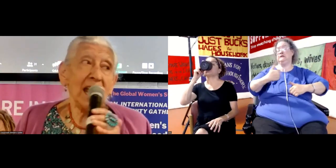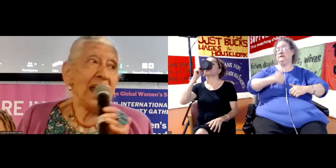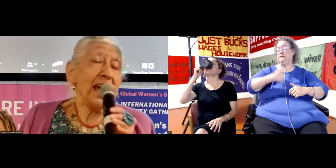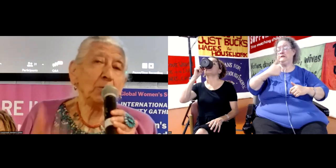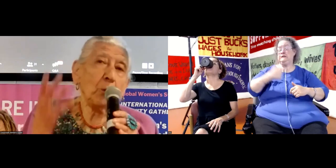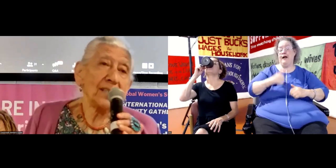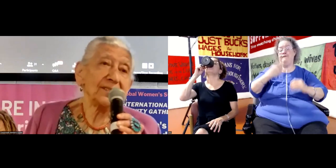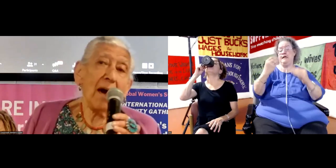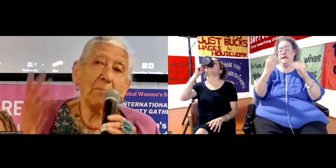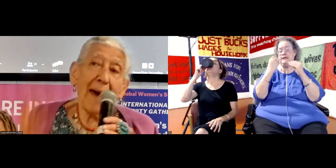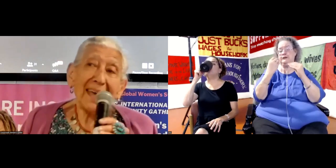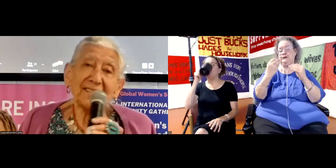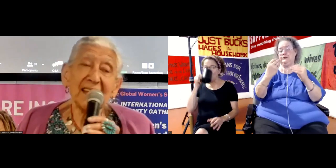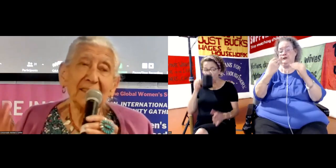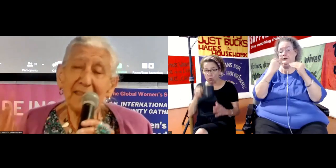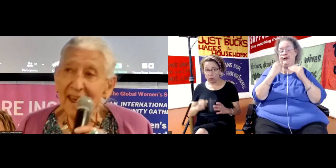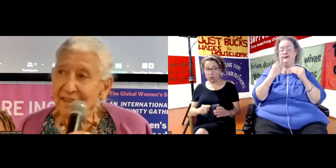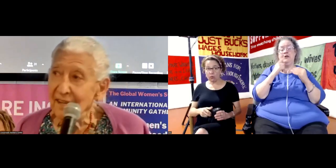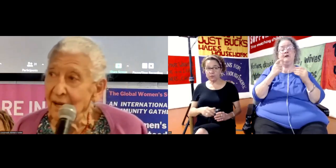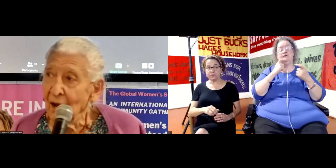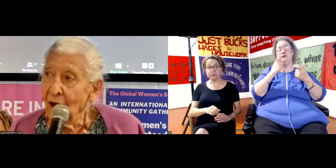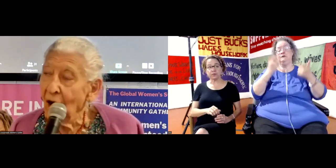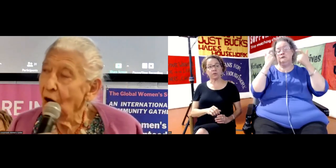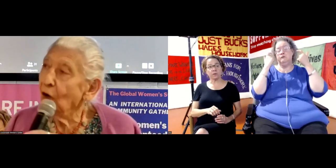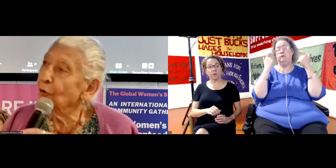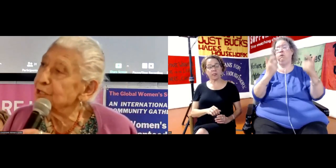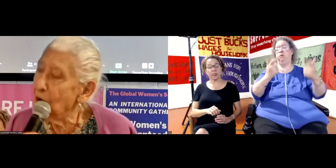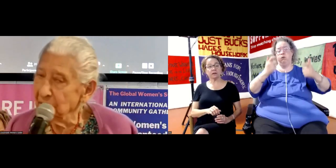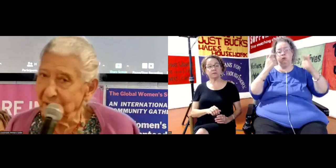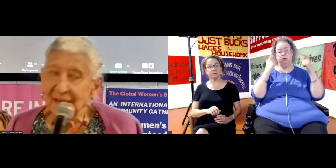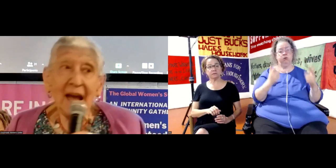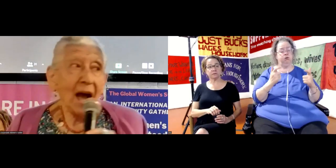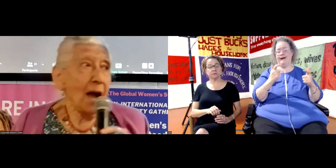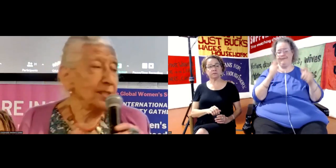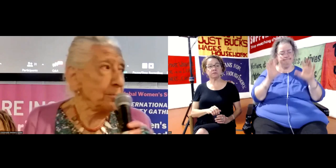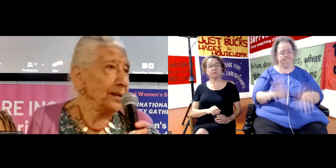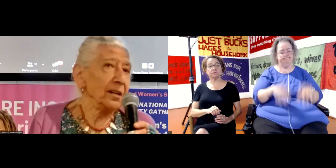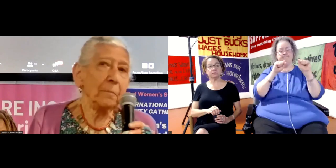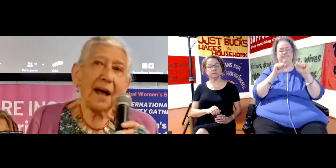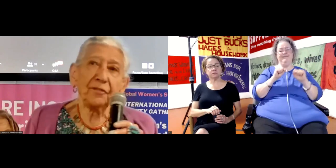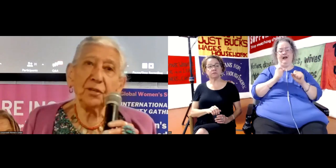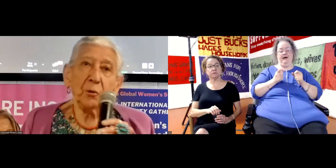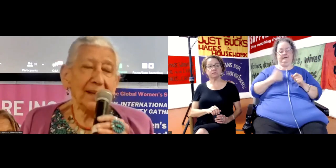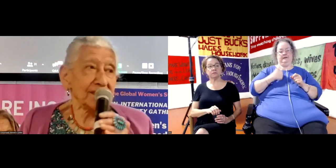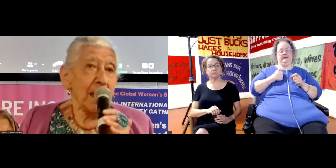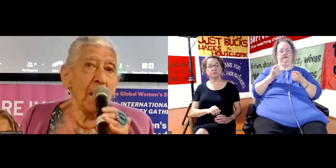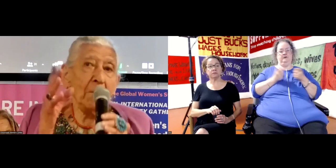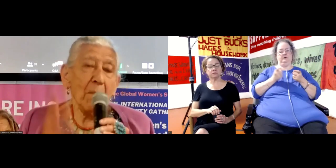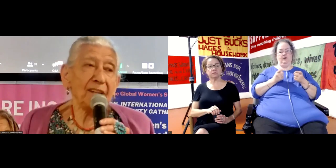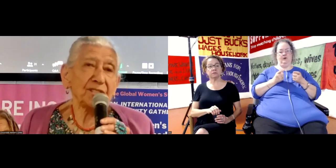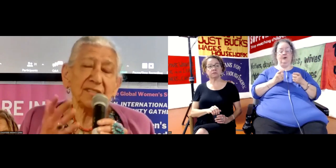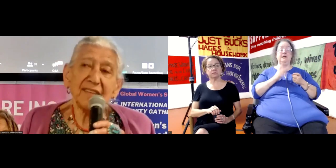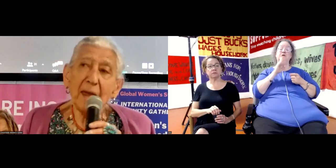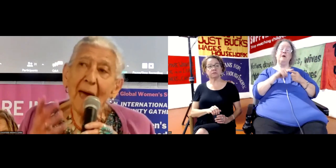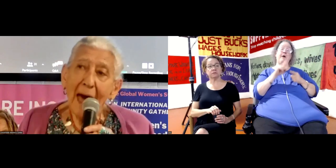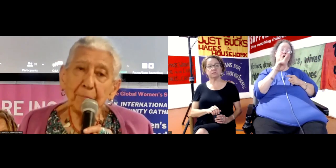self-education. It was a mass taking of autonomy. I'm speaking about the US.